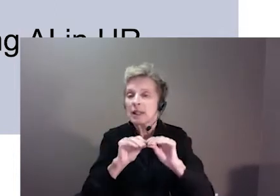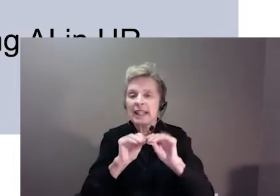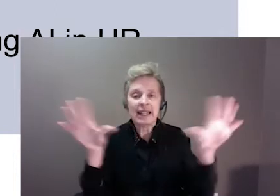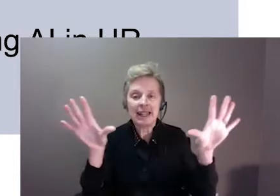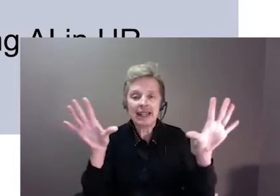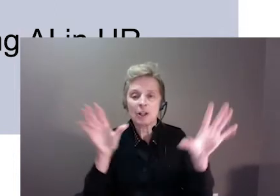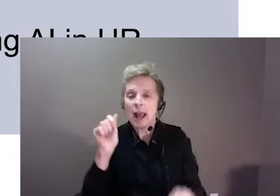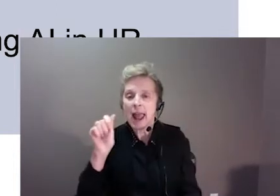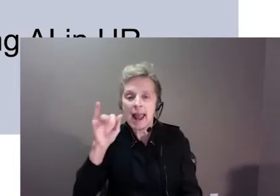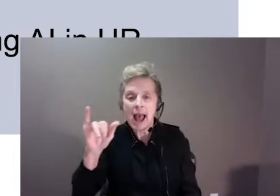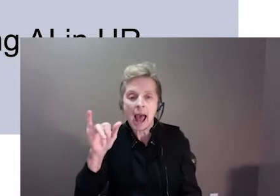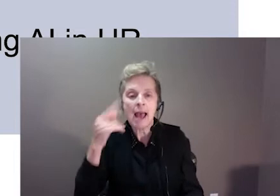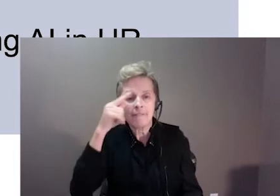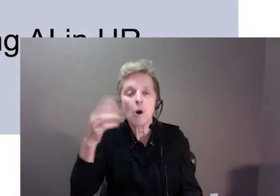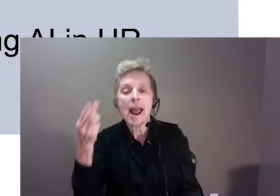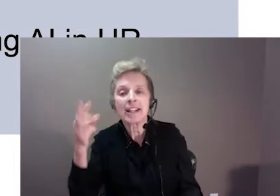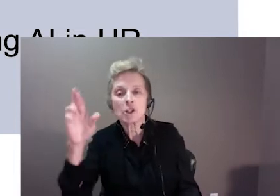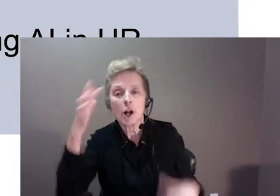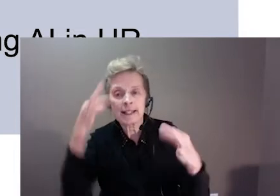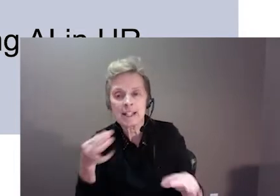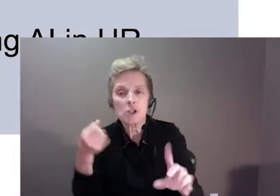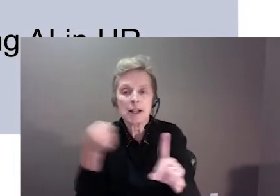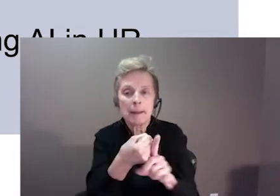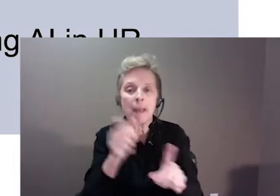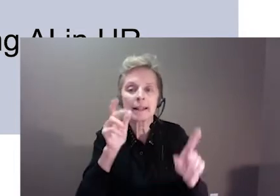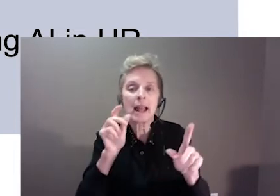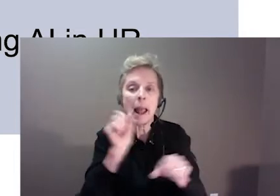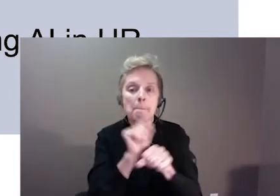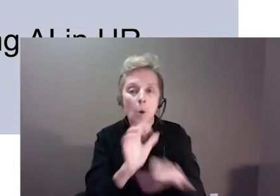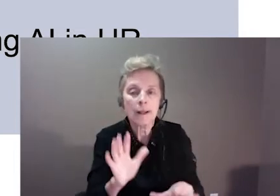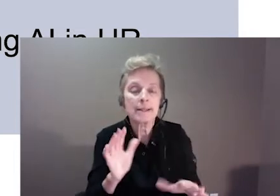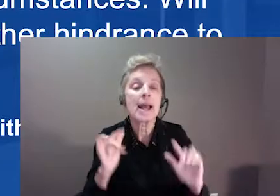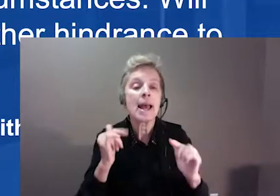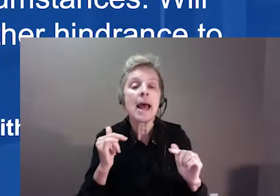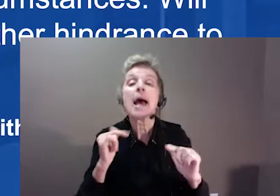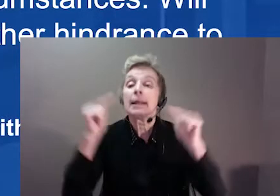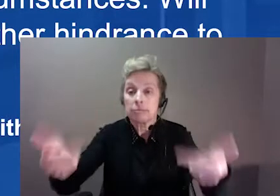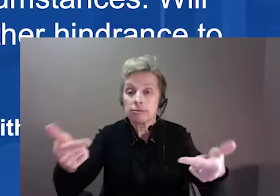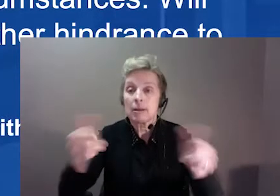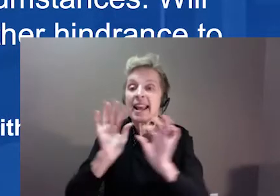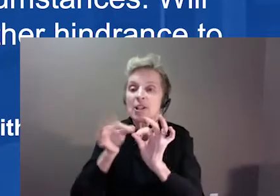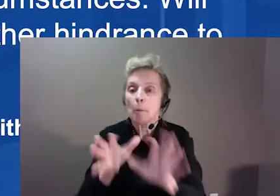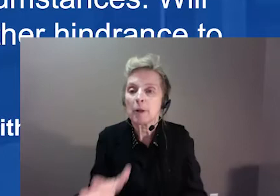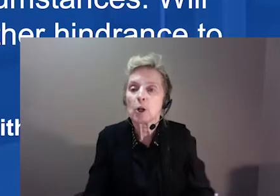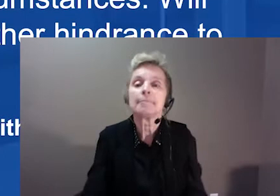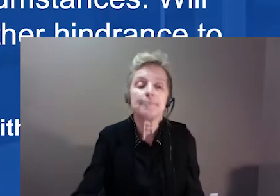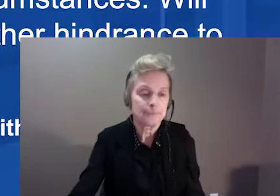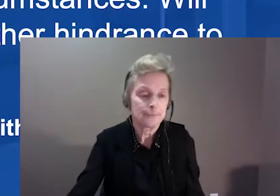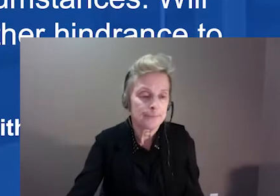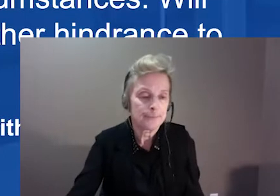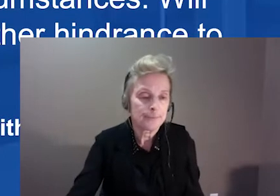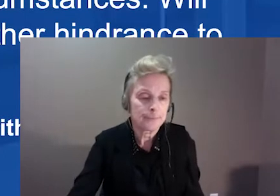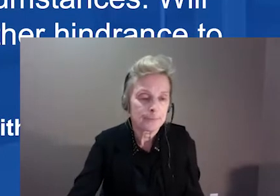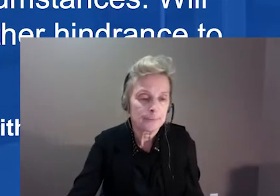for HR decisions affecting employees. Next slide, please. So our